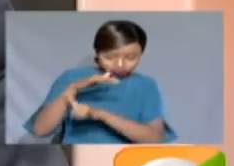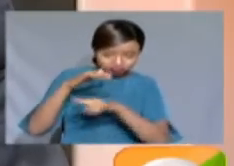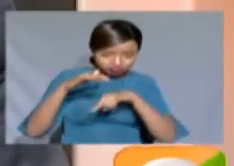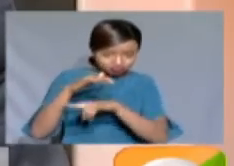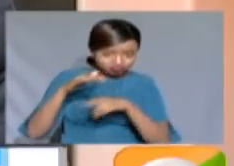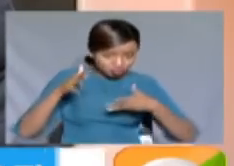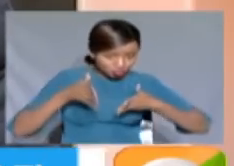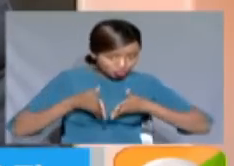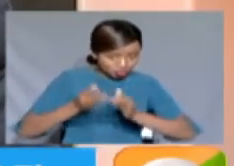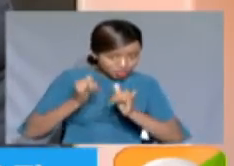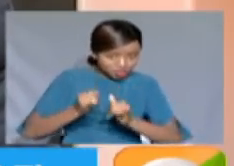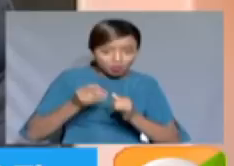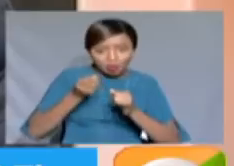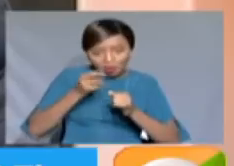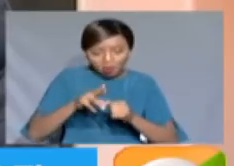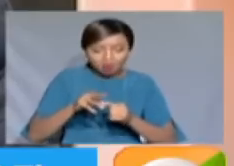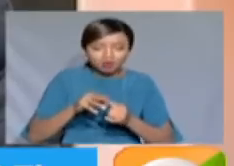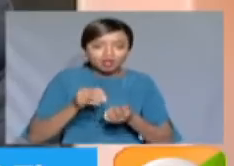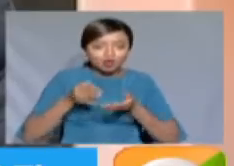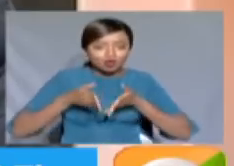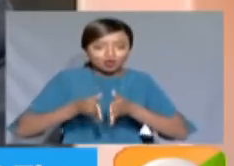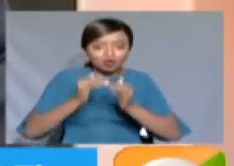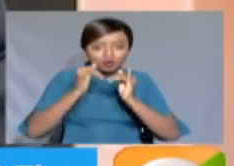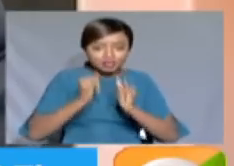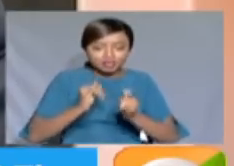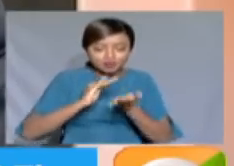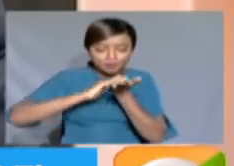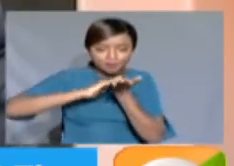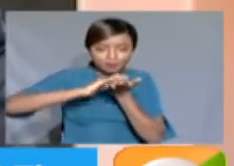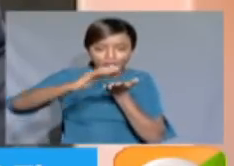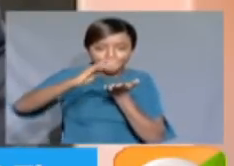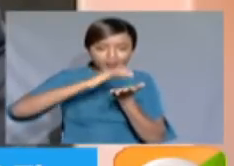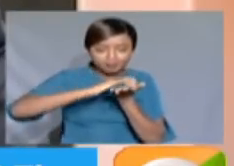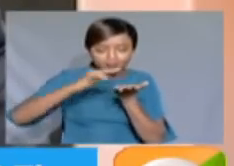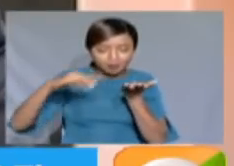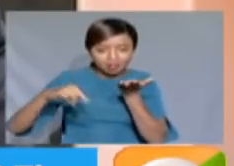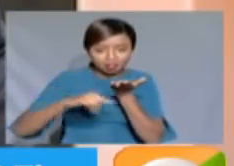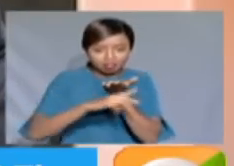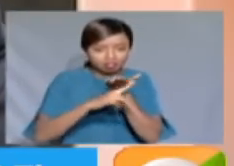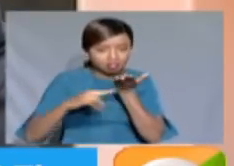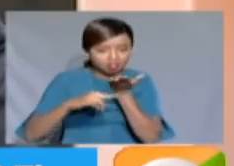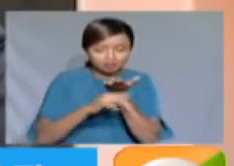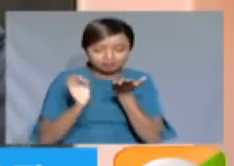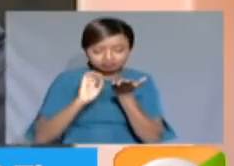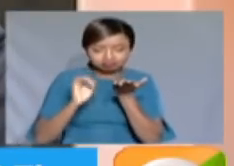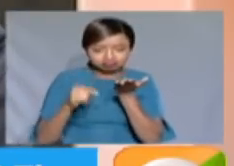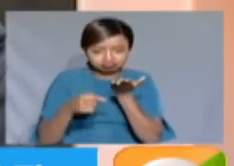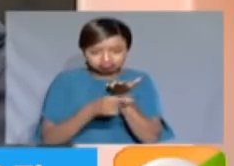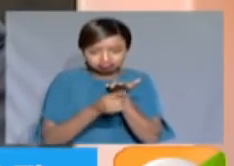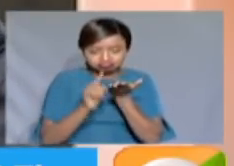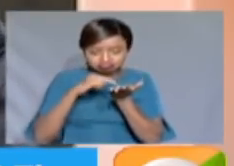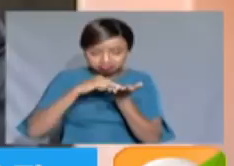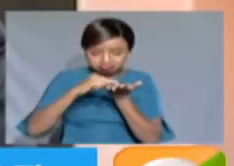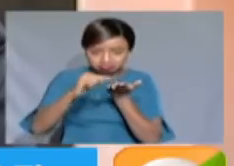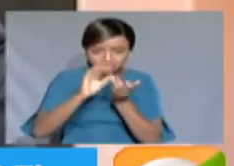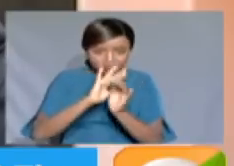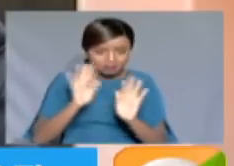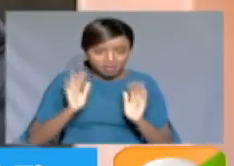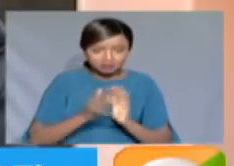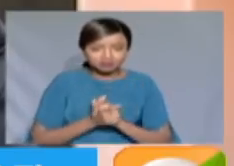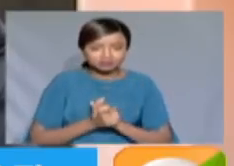Park, we are saying we are not going to acquire any land. From the preliminary design we have done, and now that we launched the